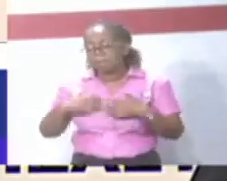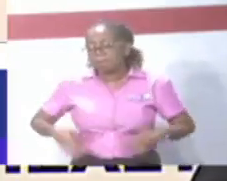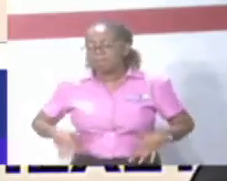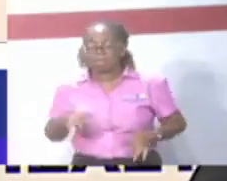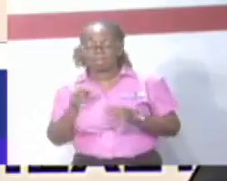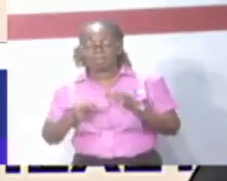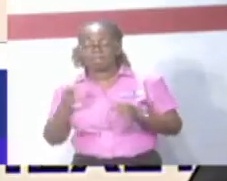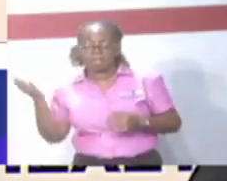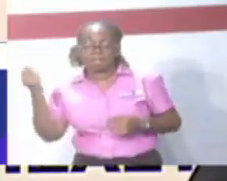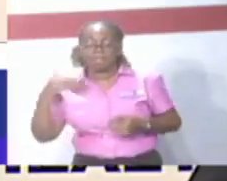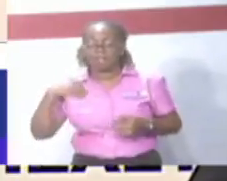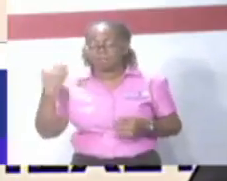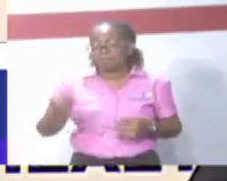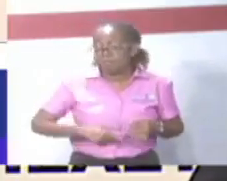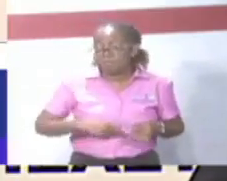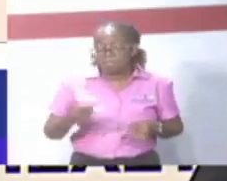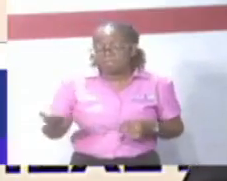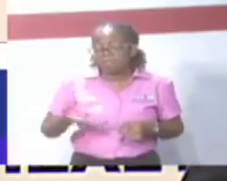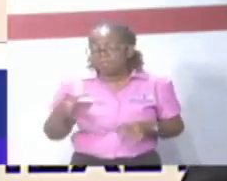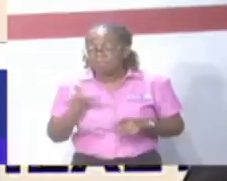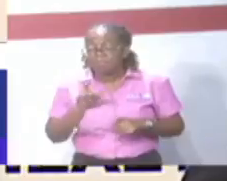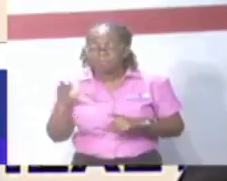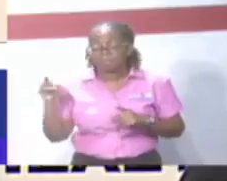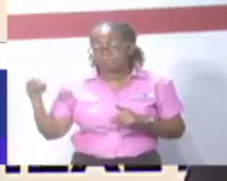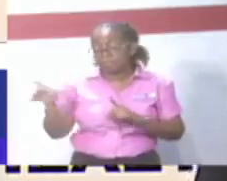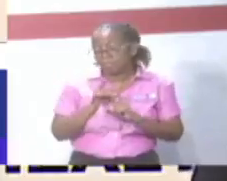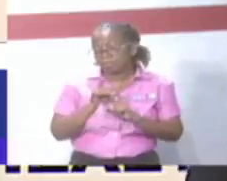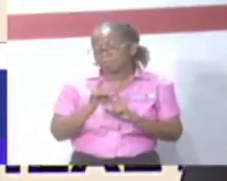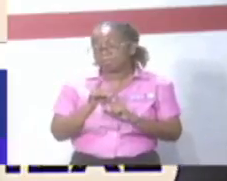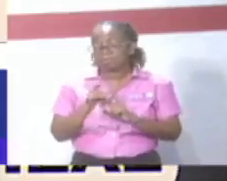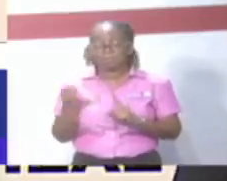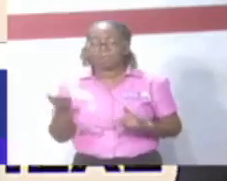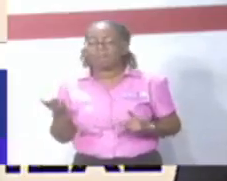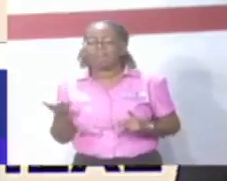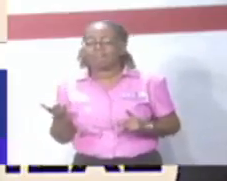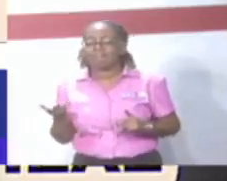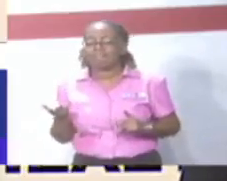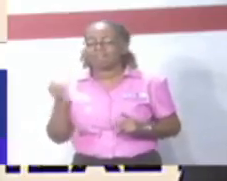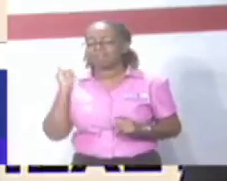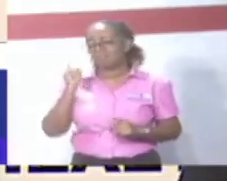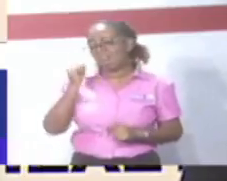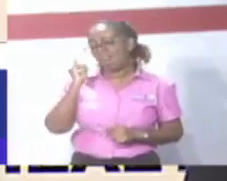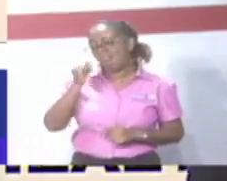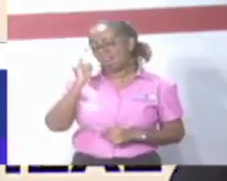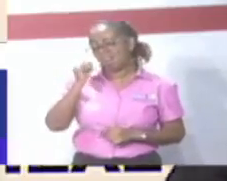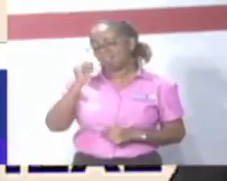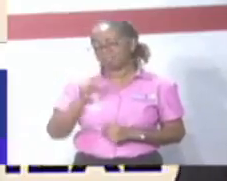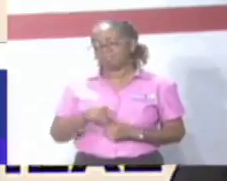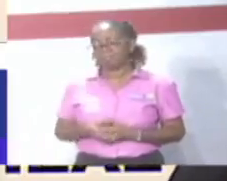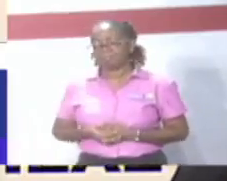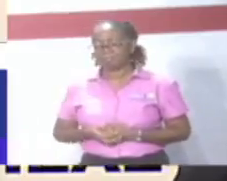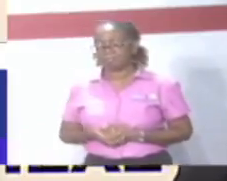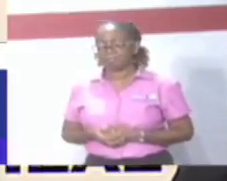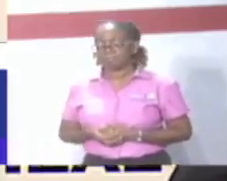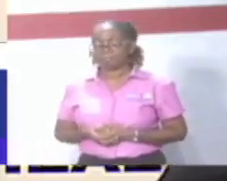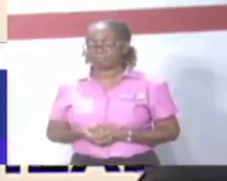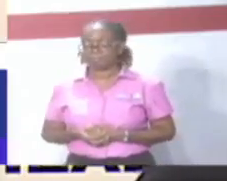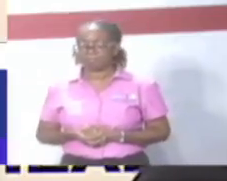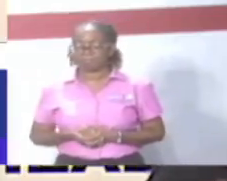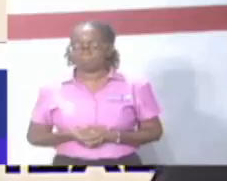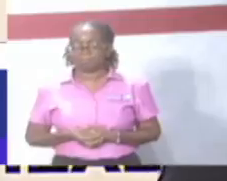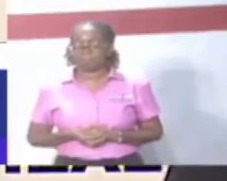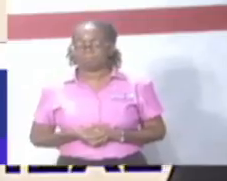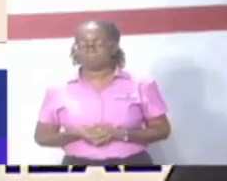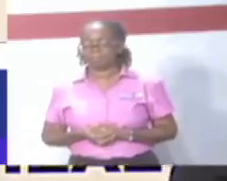when it invades you, the virus, like good drug people, they come in, invade a house, take over the house, and they start to